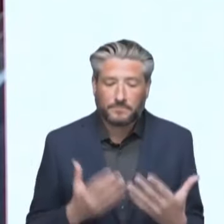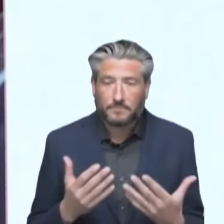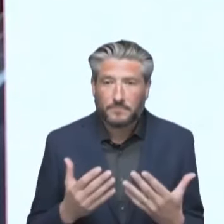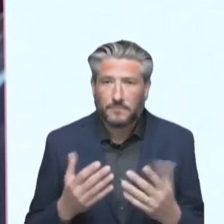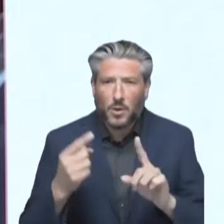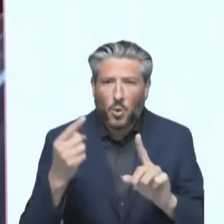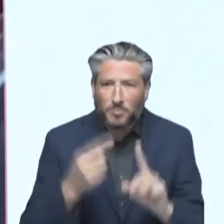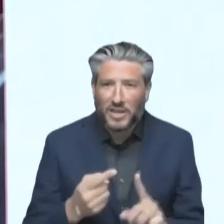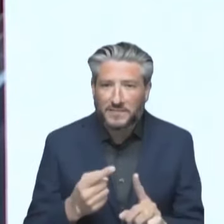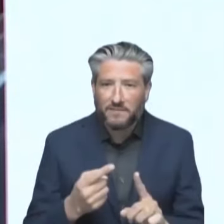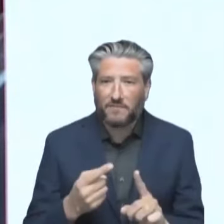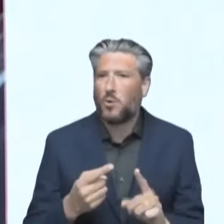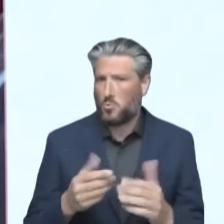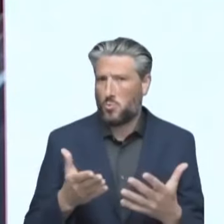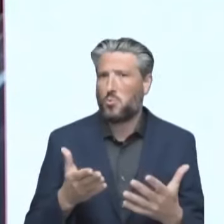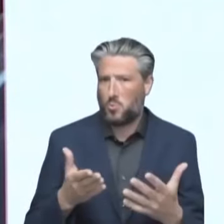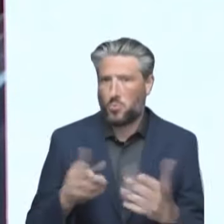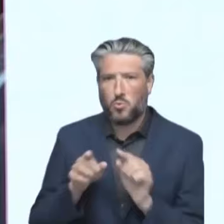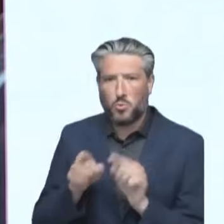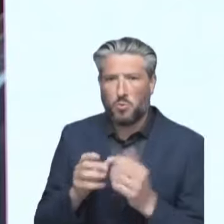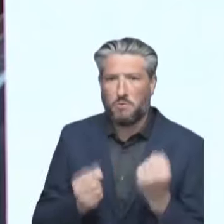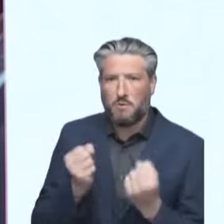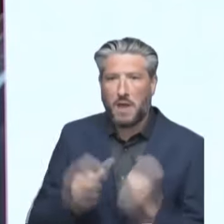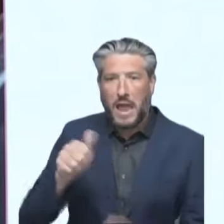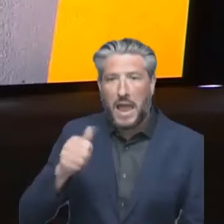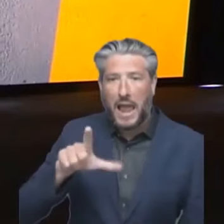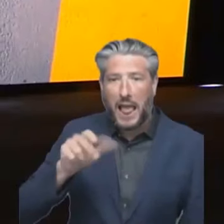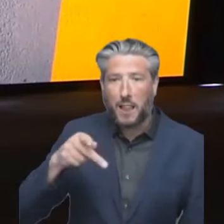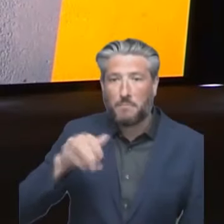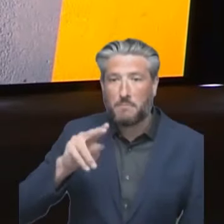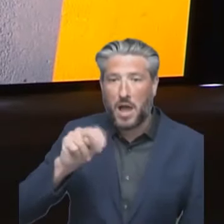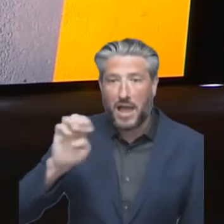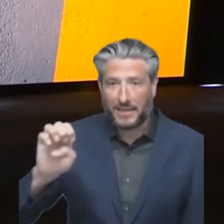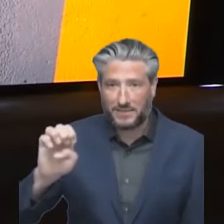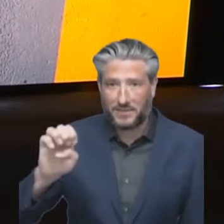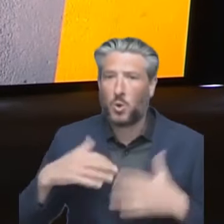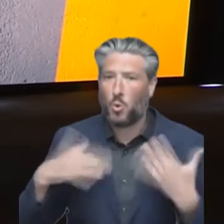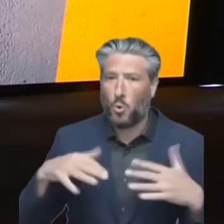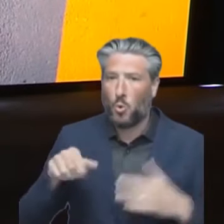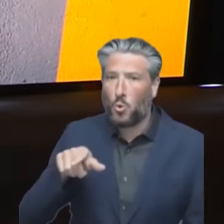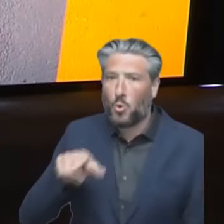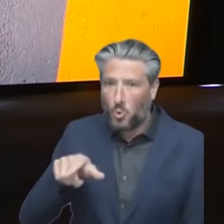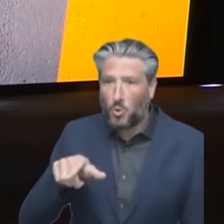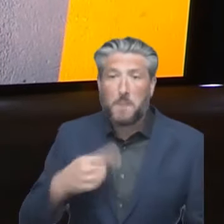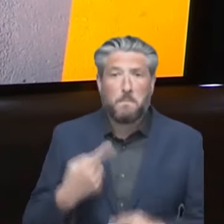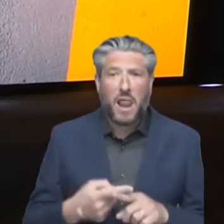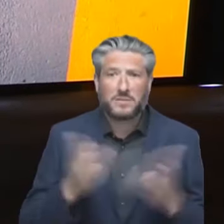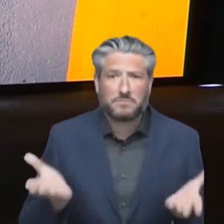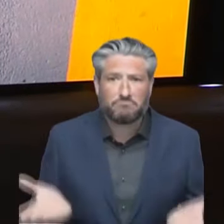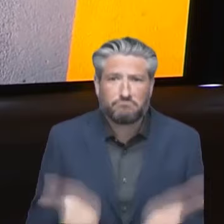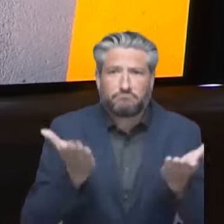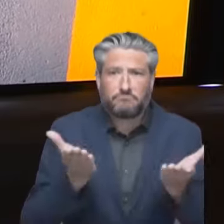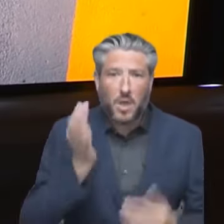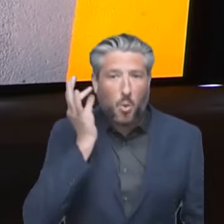parity with this She Races program which promotes women in all of the